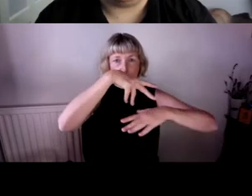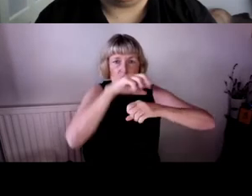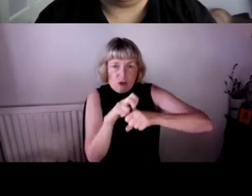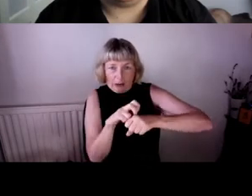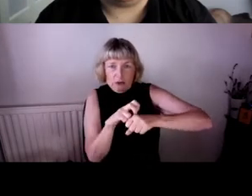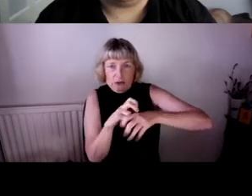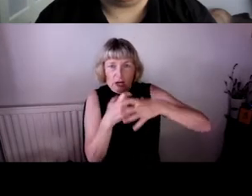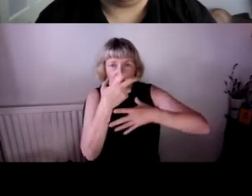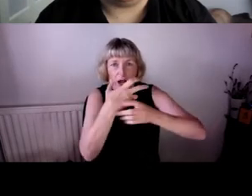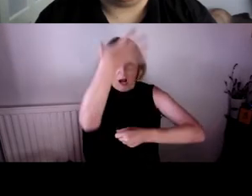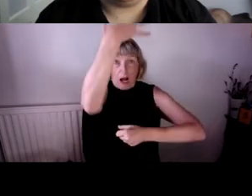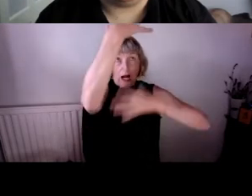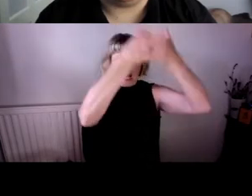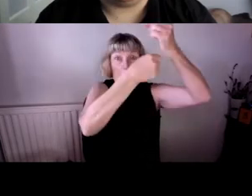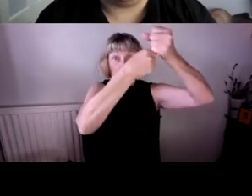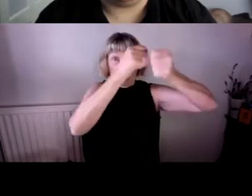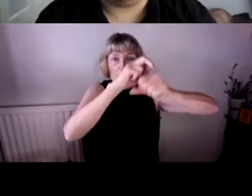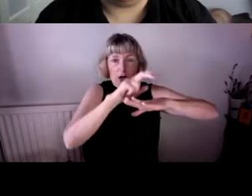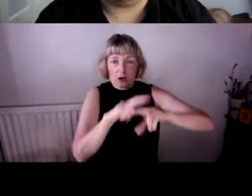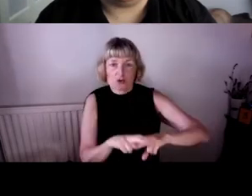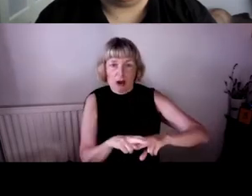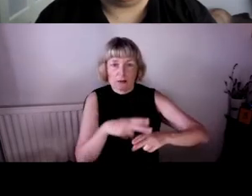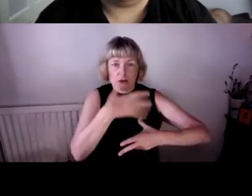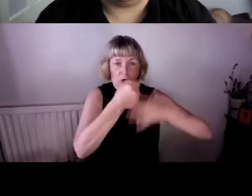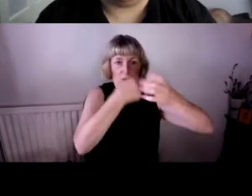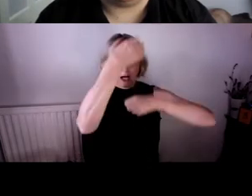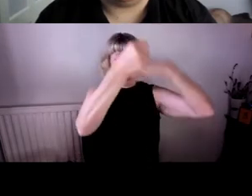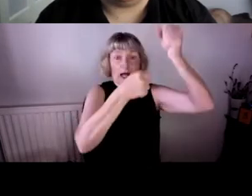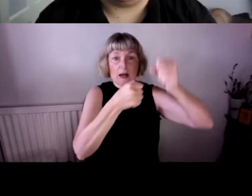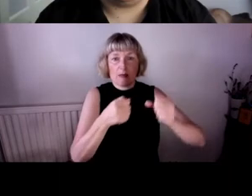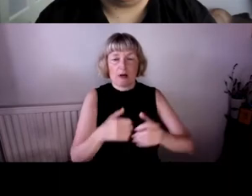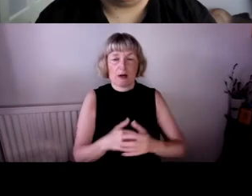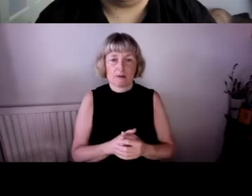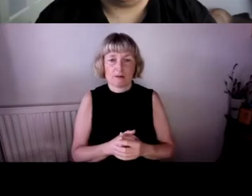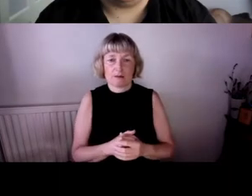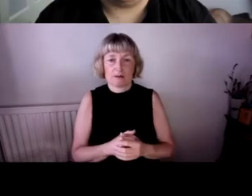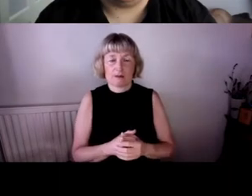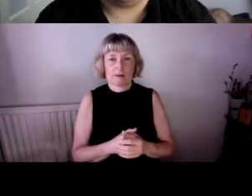and climb, and crouch and climb, like a Cossack. Foot rock.